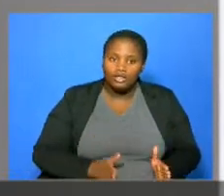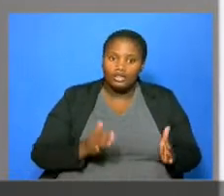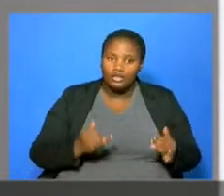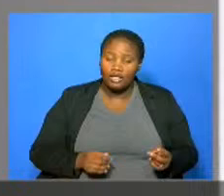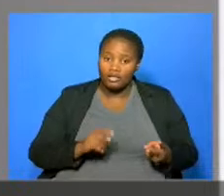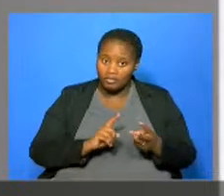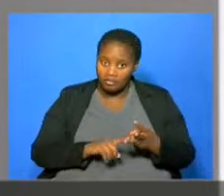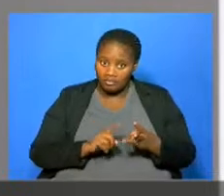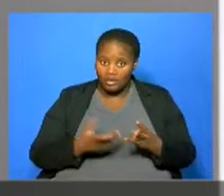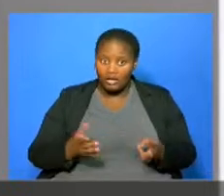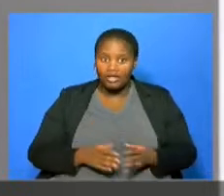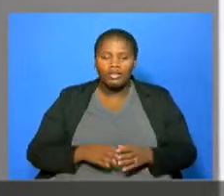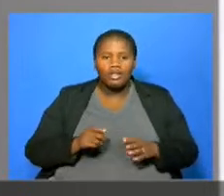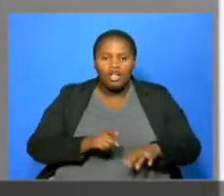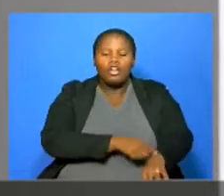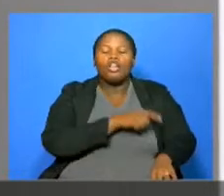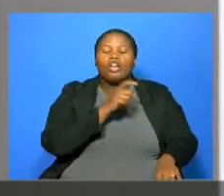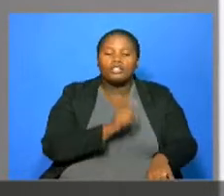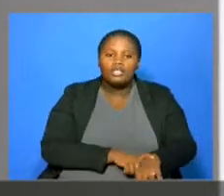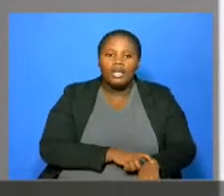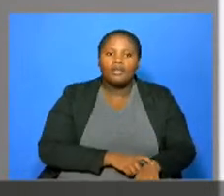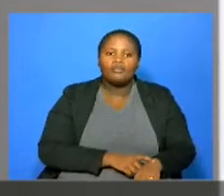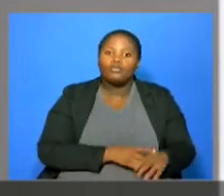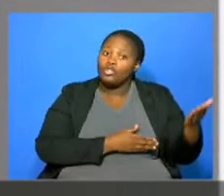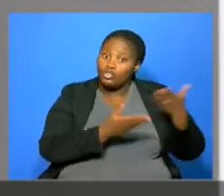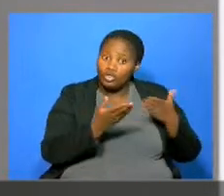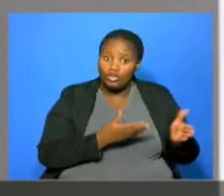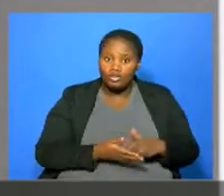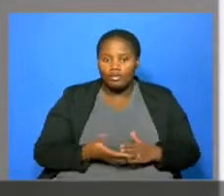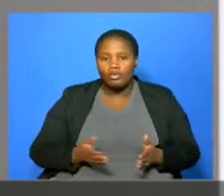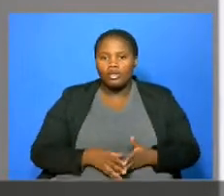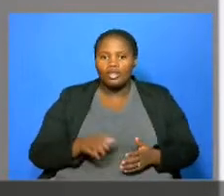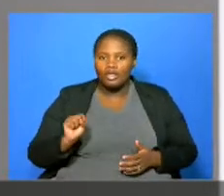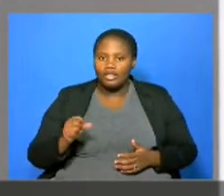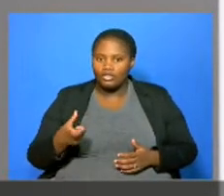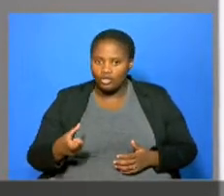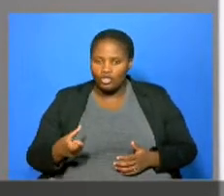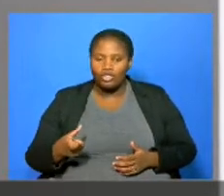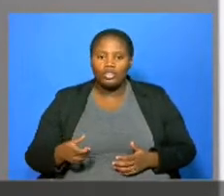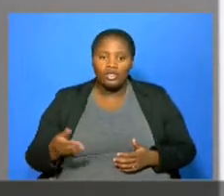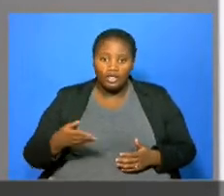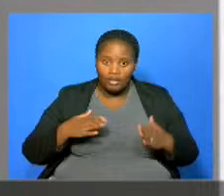SG for that body. Another round of